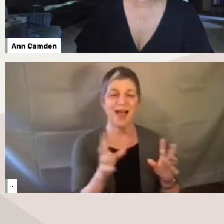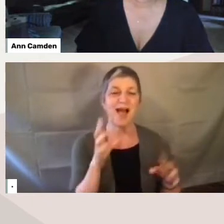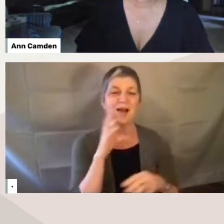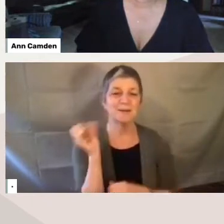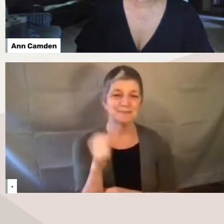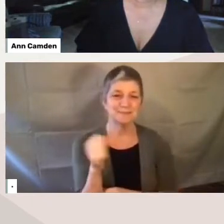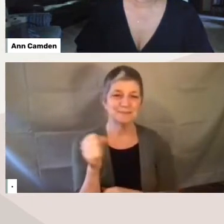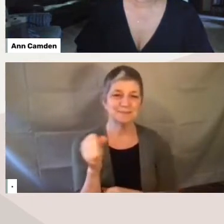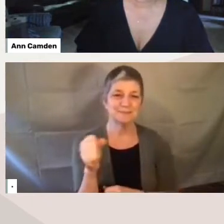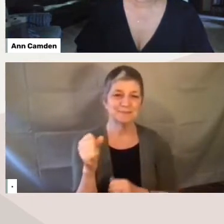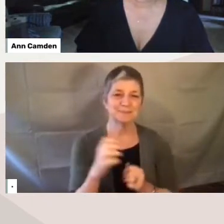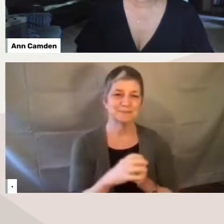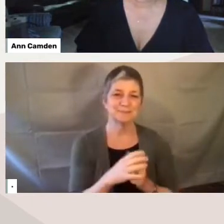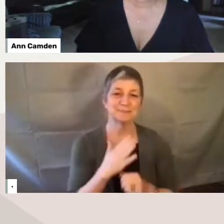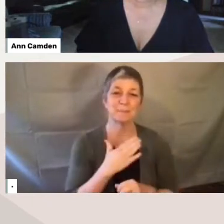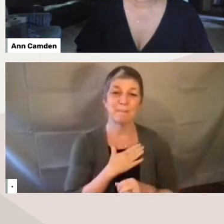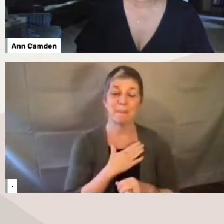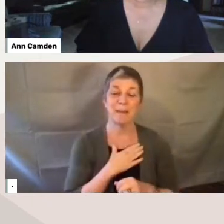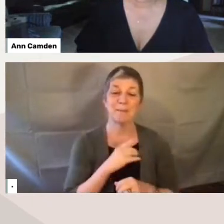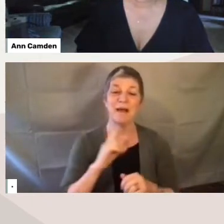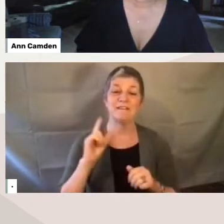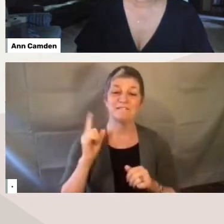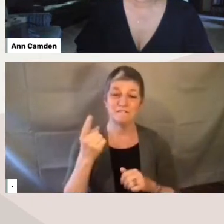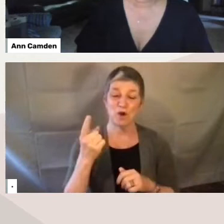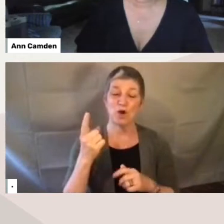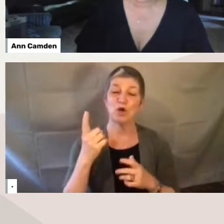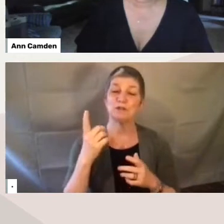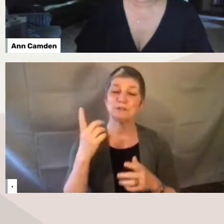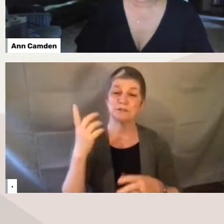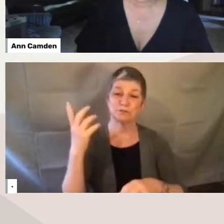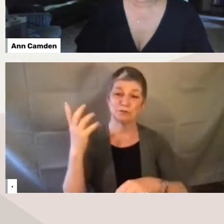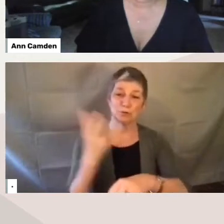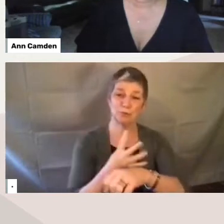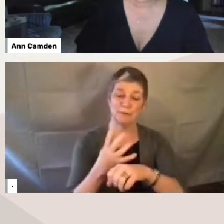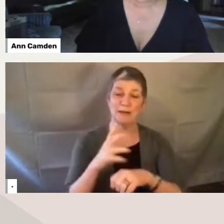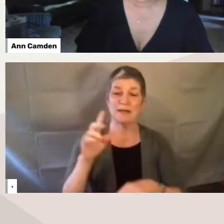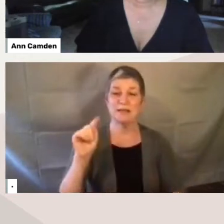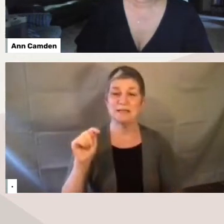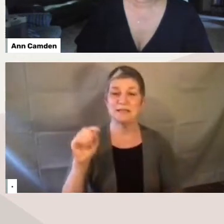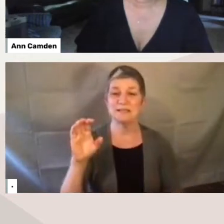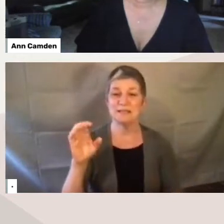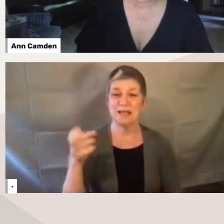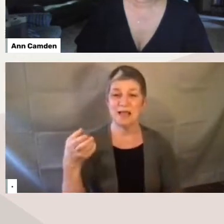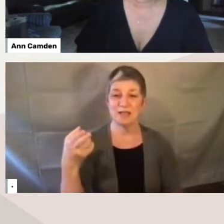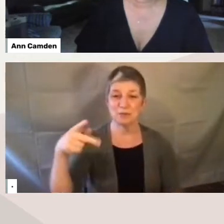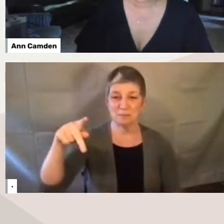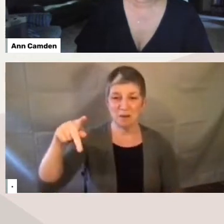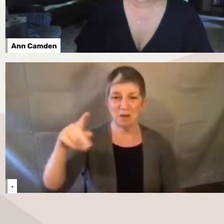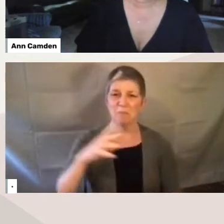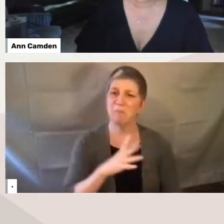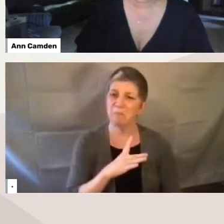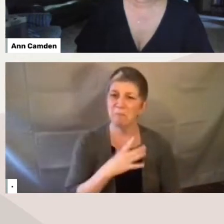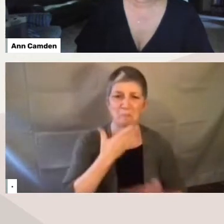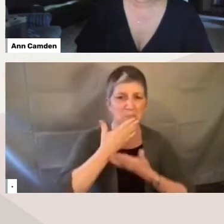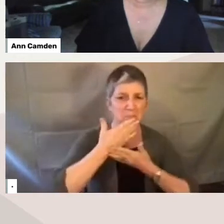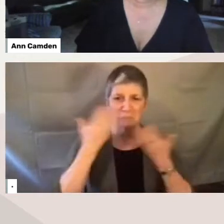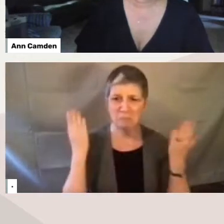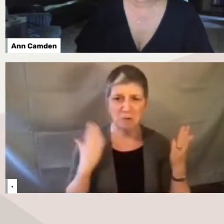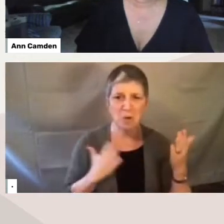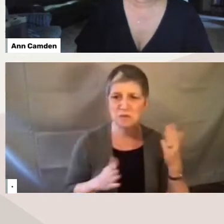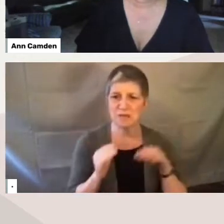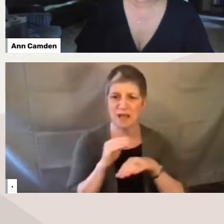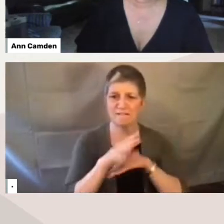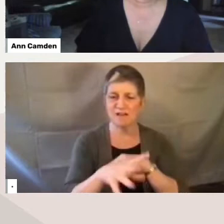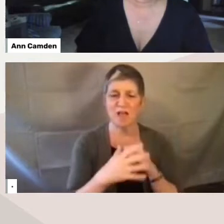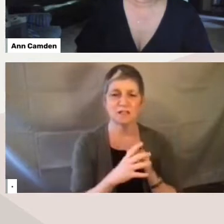Yeah, so my first round of treatment, I was on TCHP. Wonderful, no side effects. I